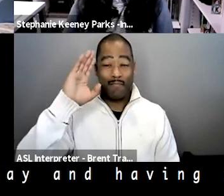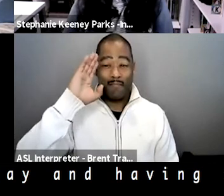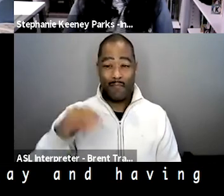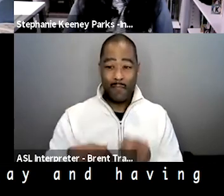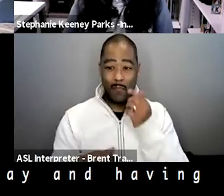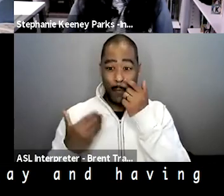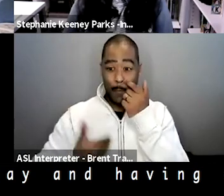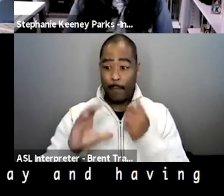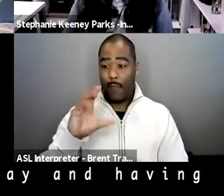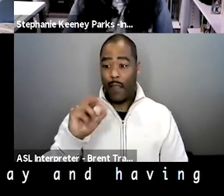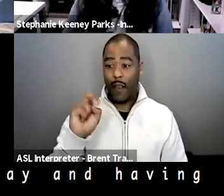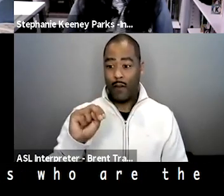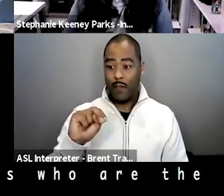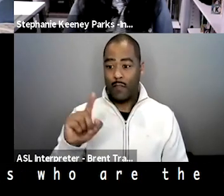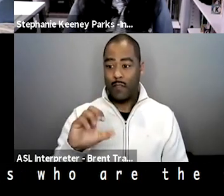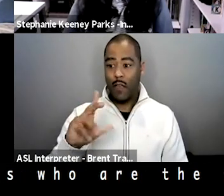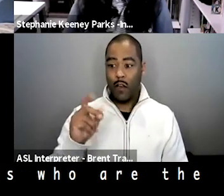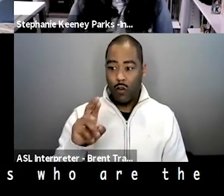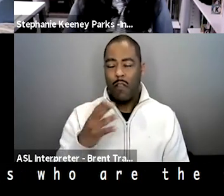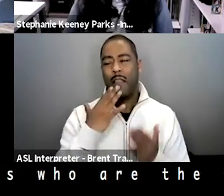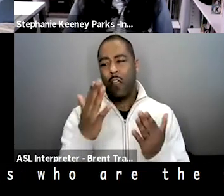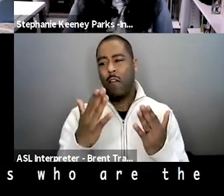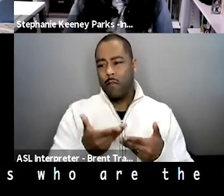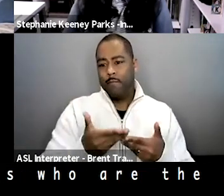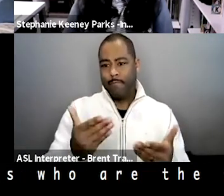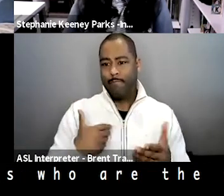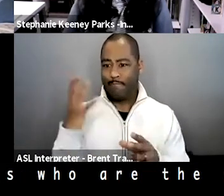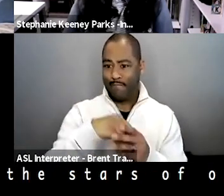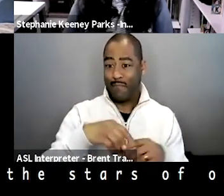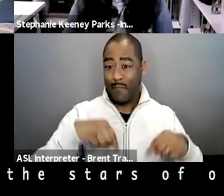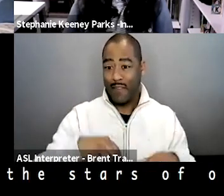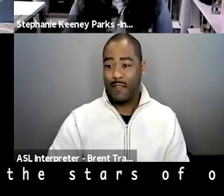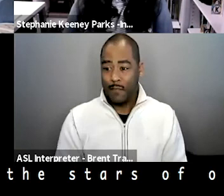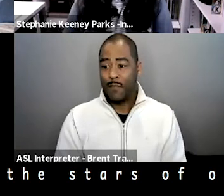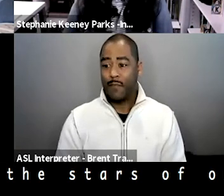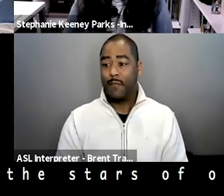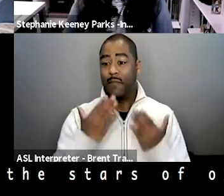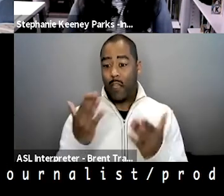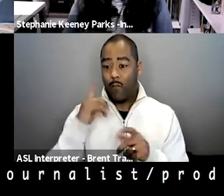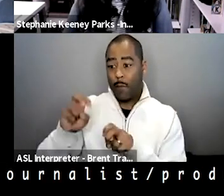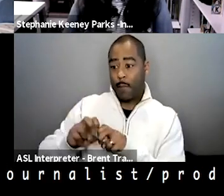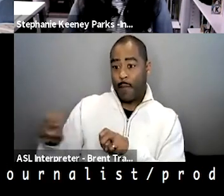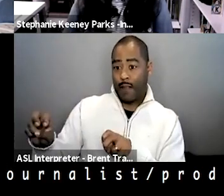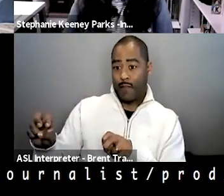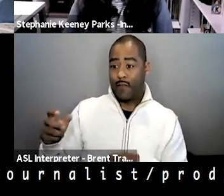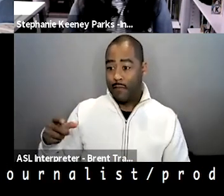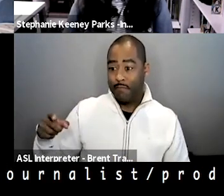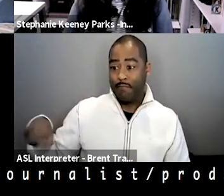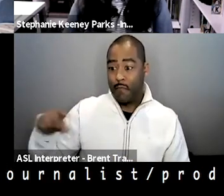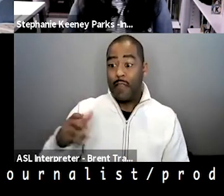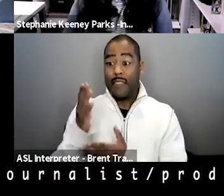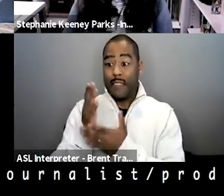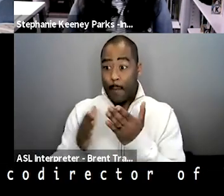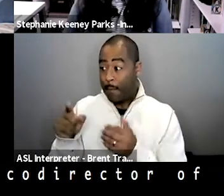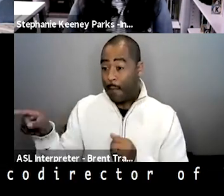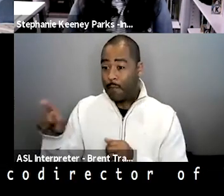Caren Zucker. I want to thank you all for having us here today and having our panelists who were the stars, some of the stars